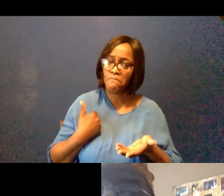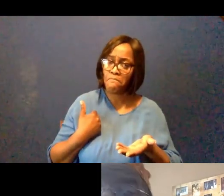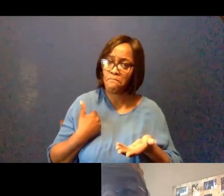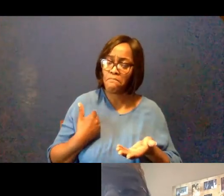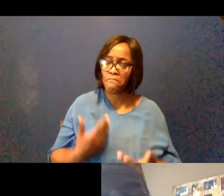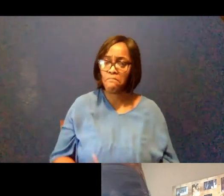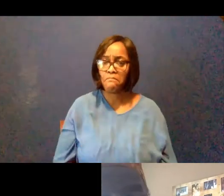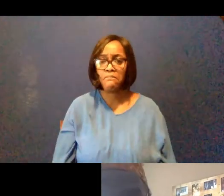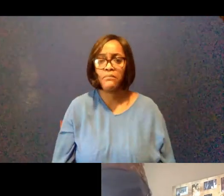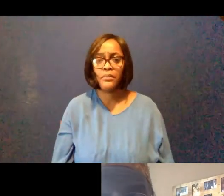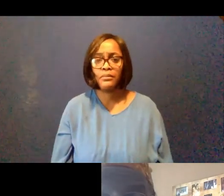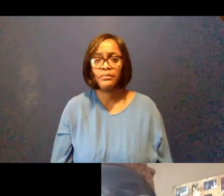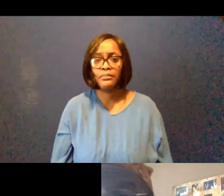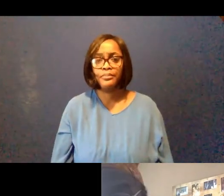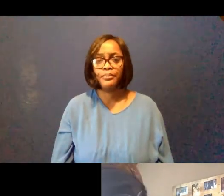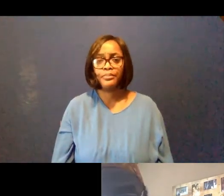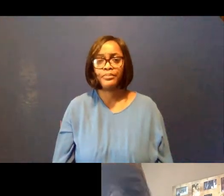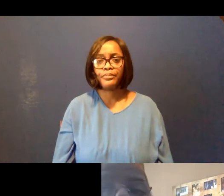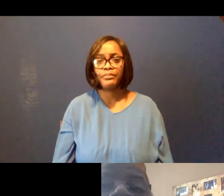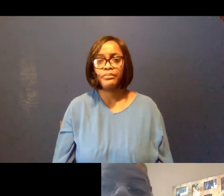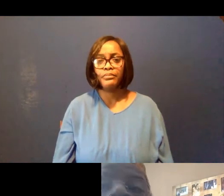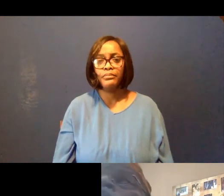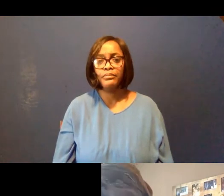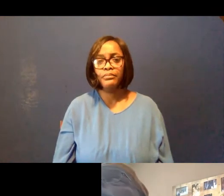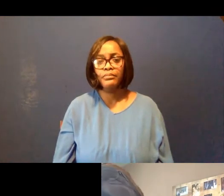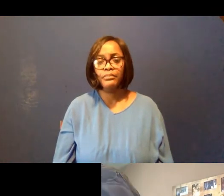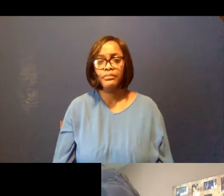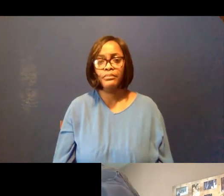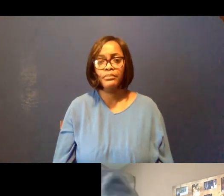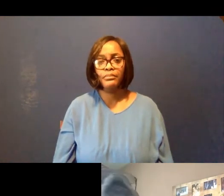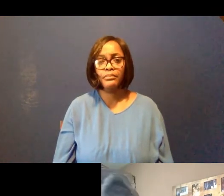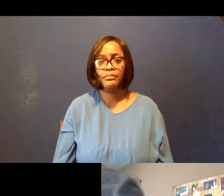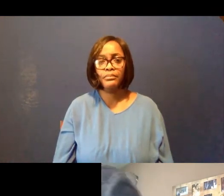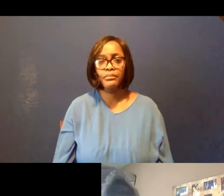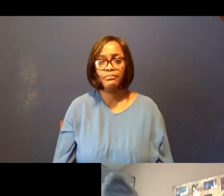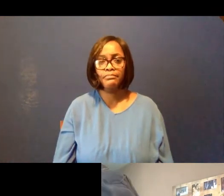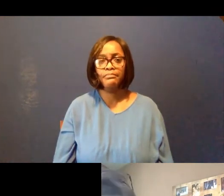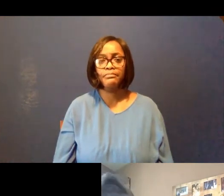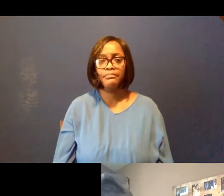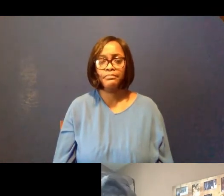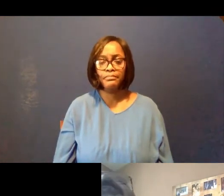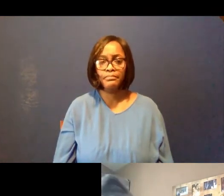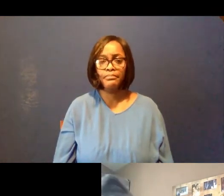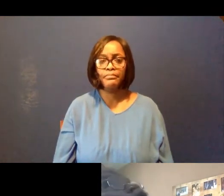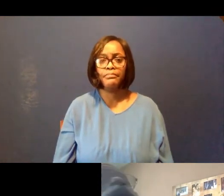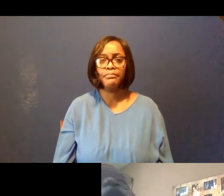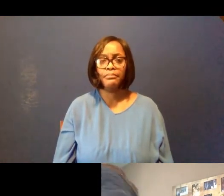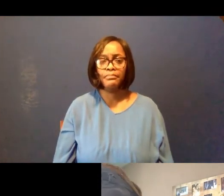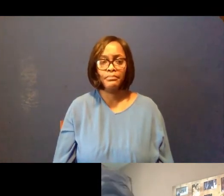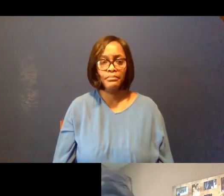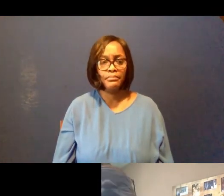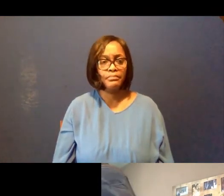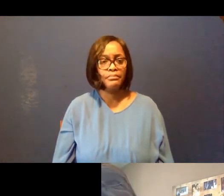That is so interesting that you asked that question because